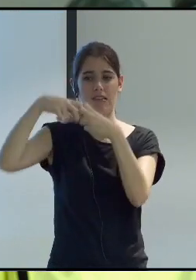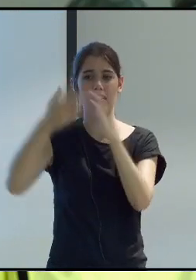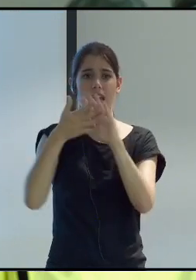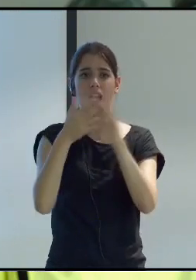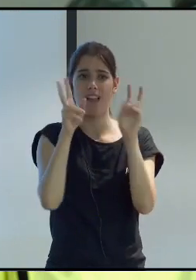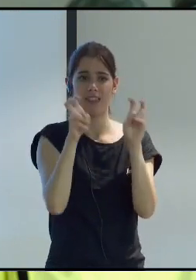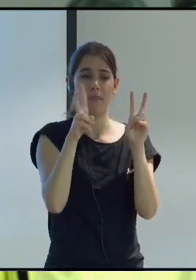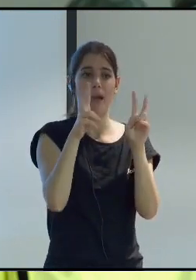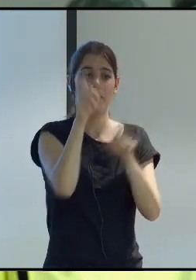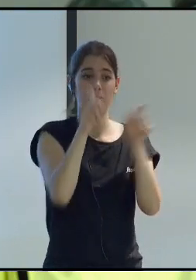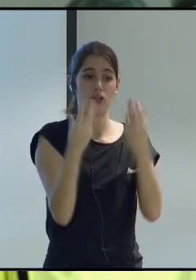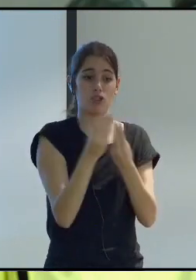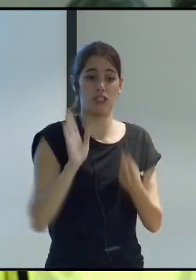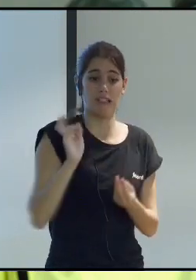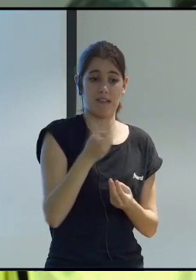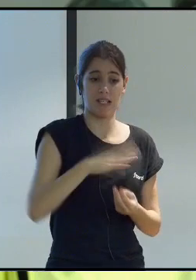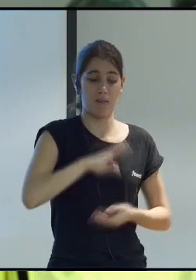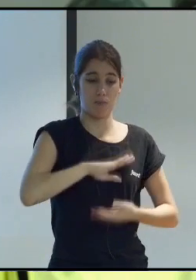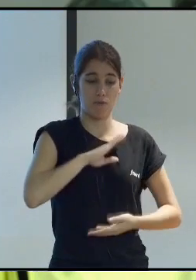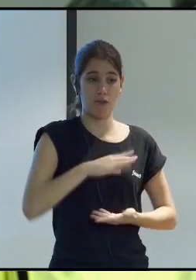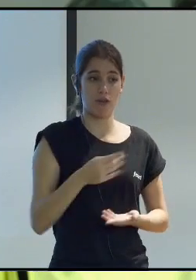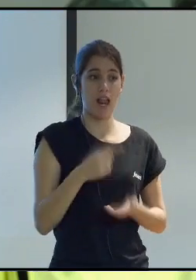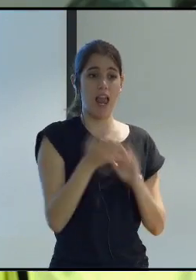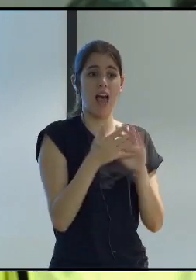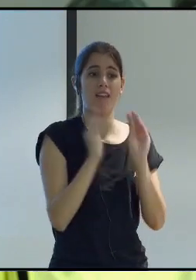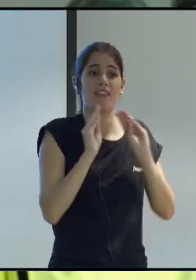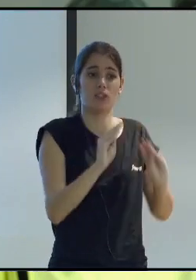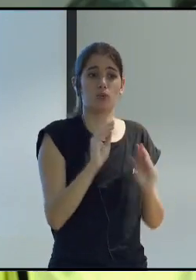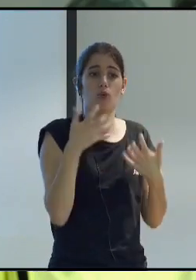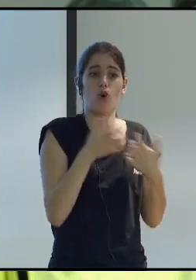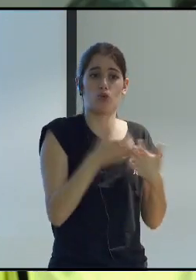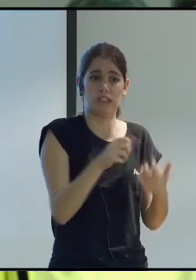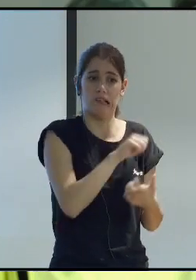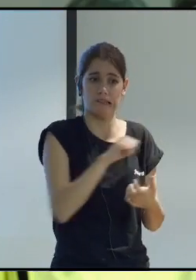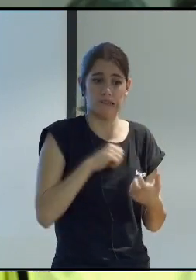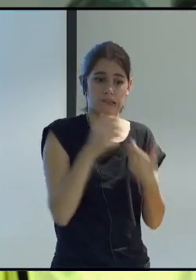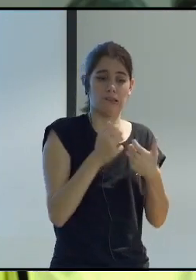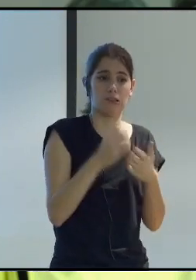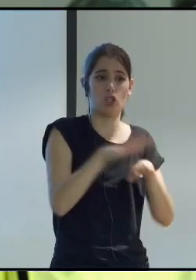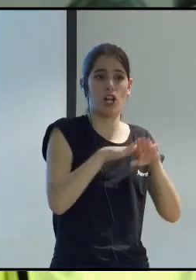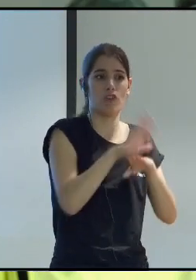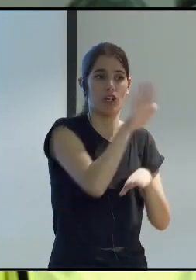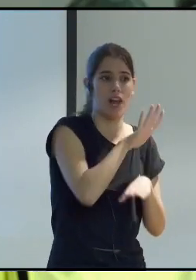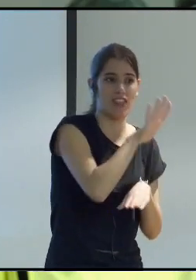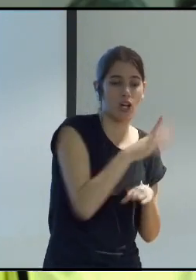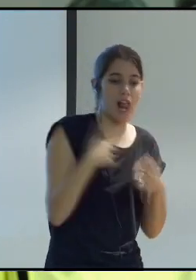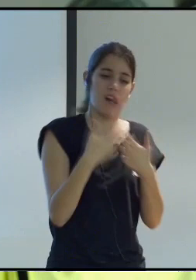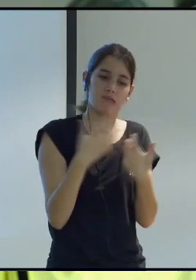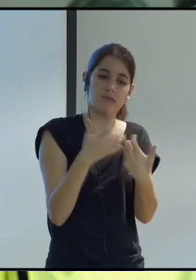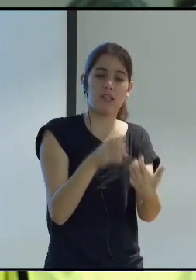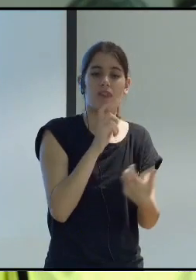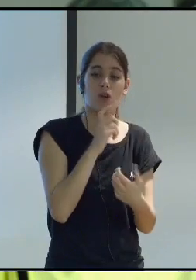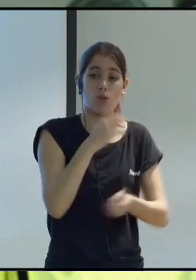enough, they speak about how they struggle as national governments on how to implement the CRPD instead